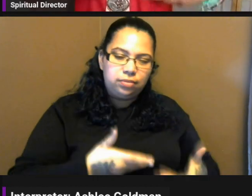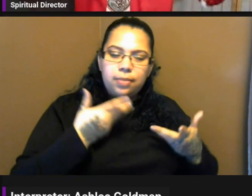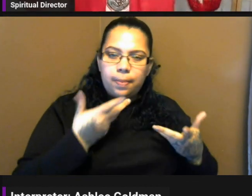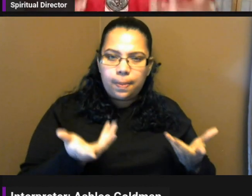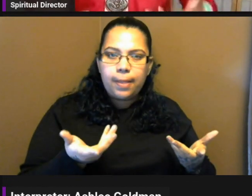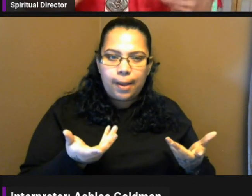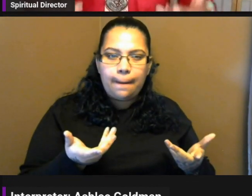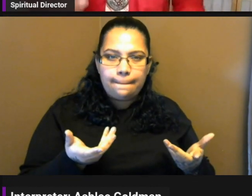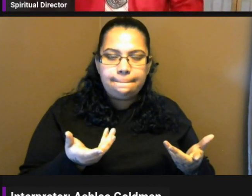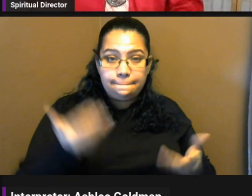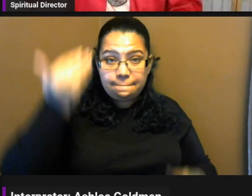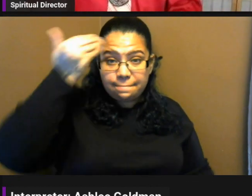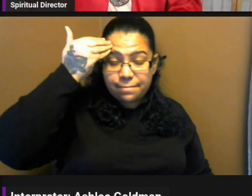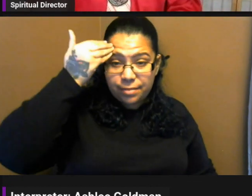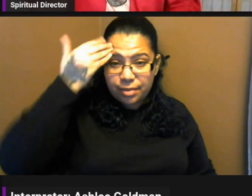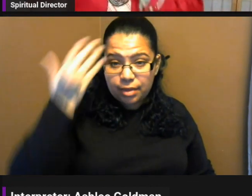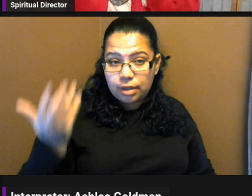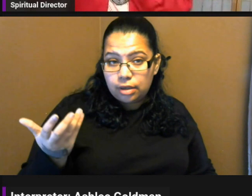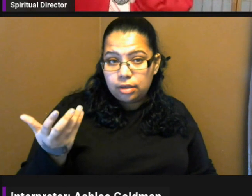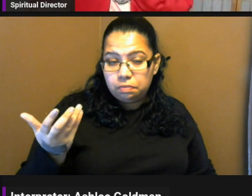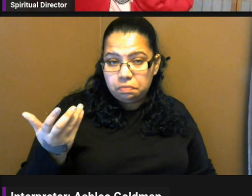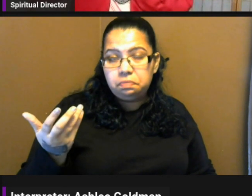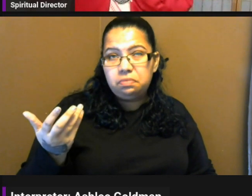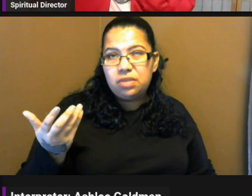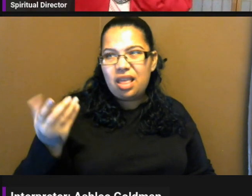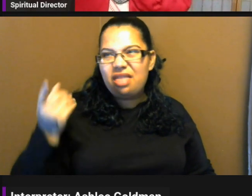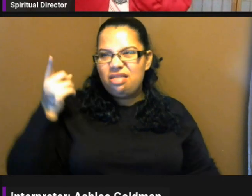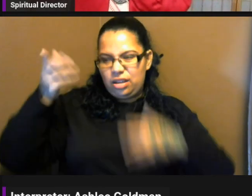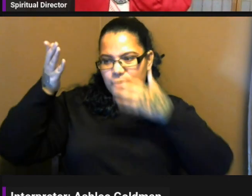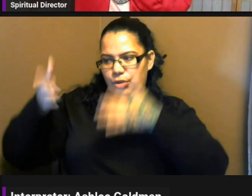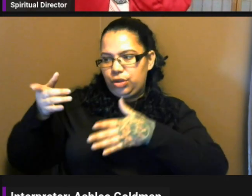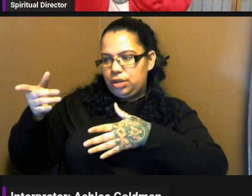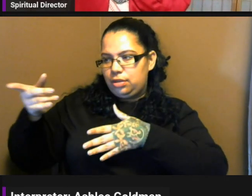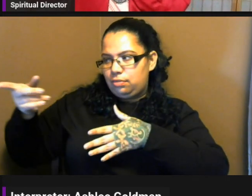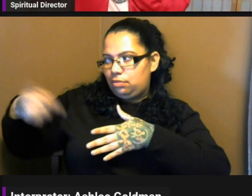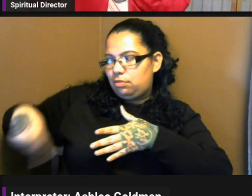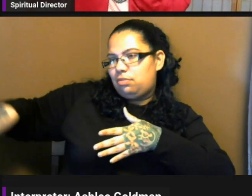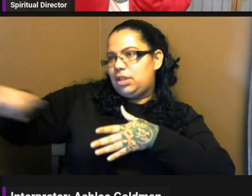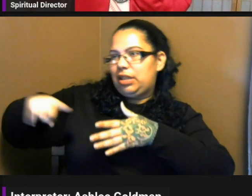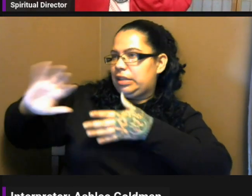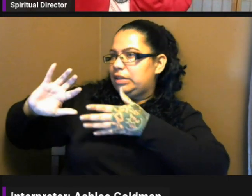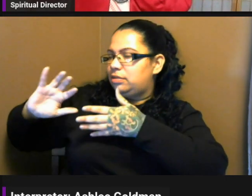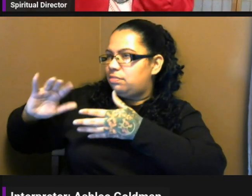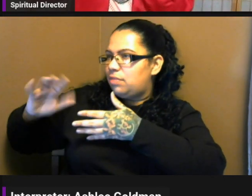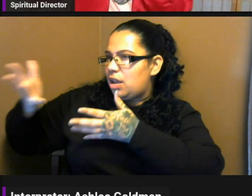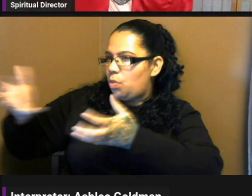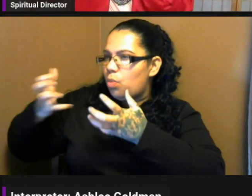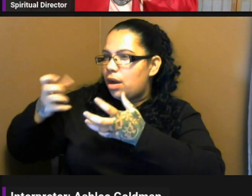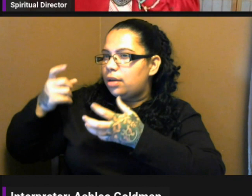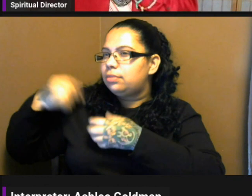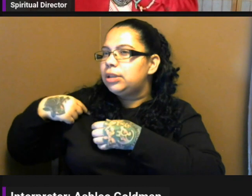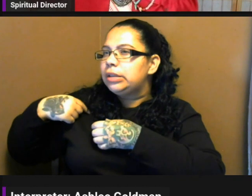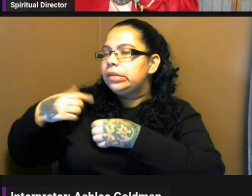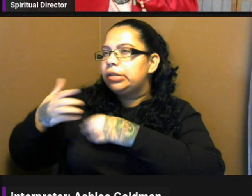It's this awareness of this is who they expect me to be. They expect me to